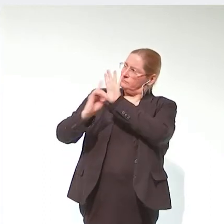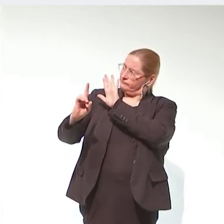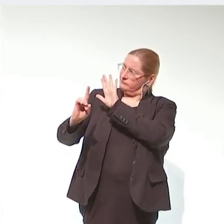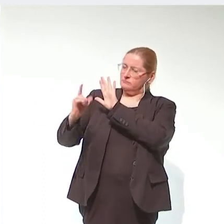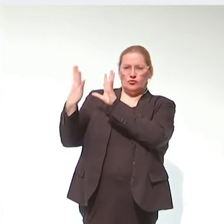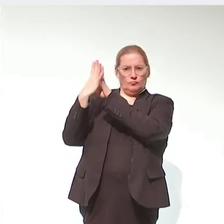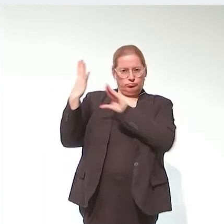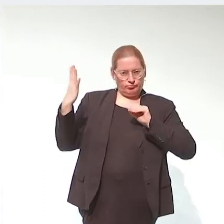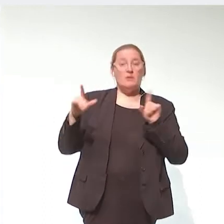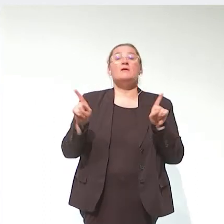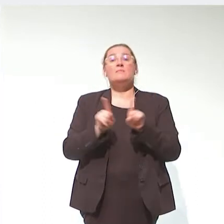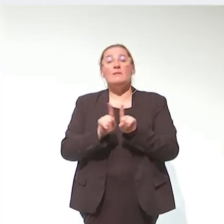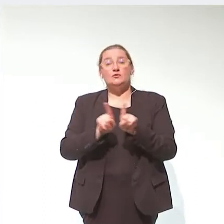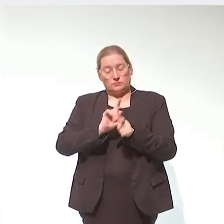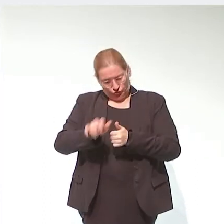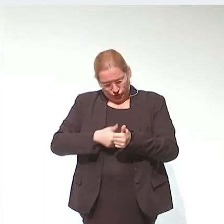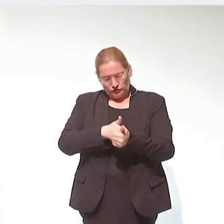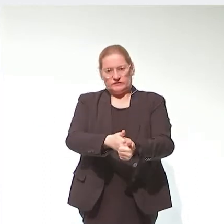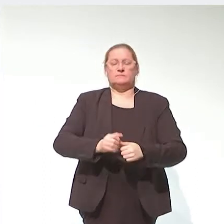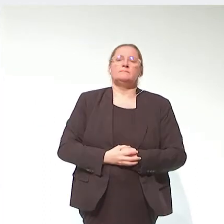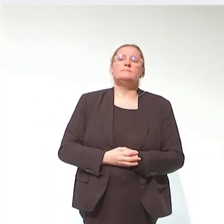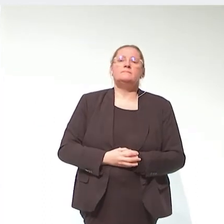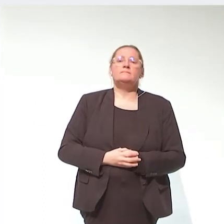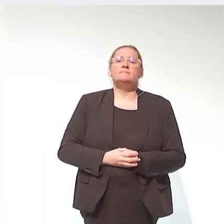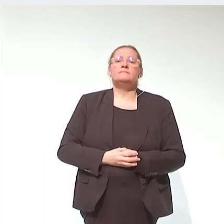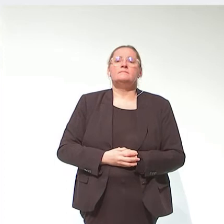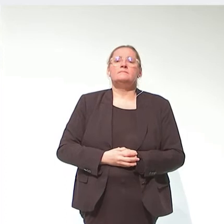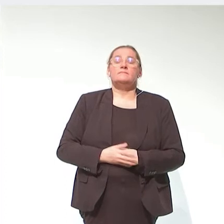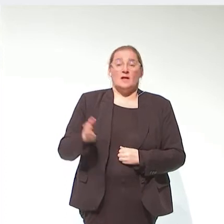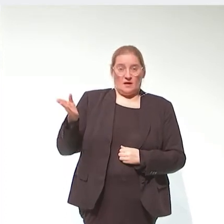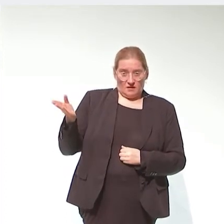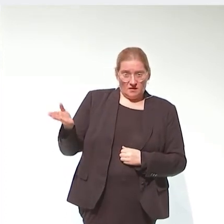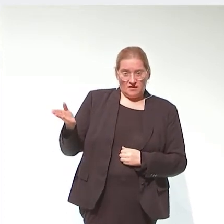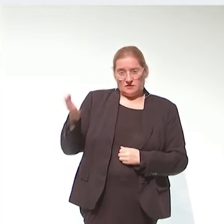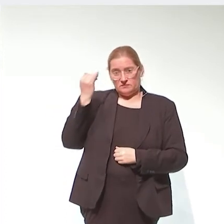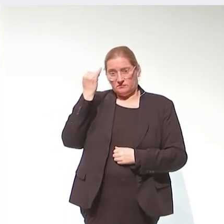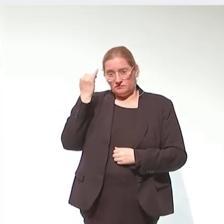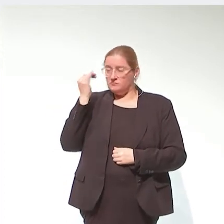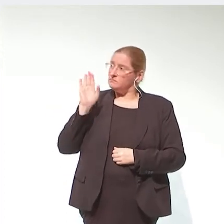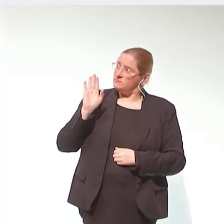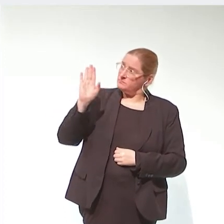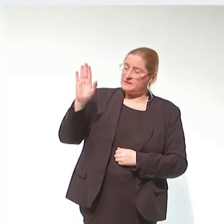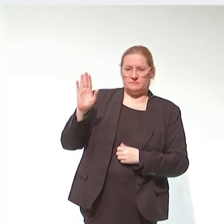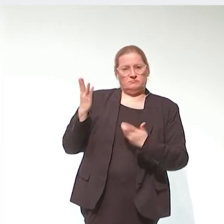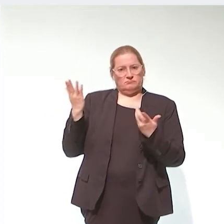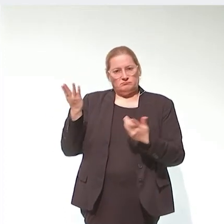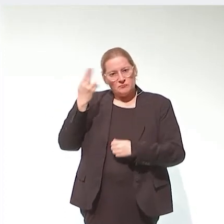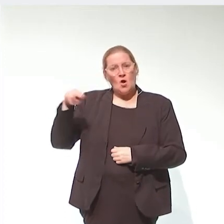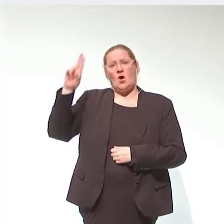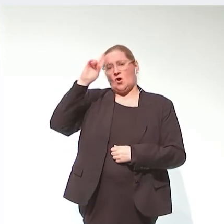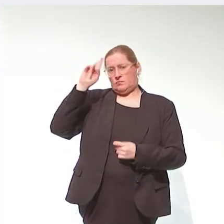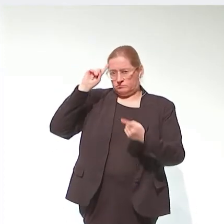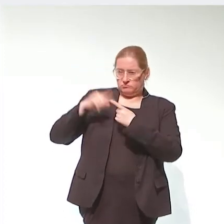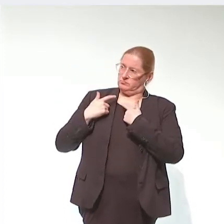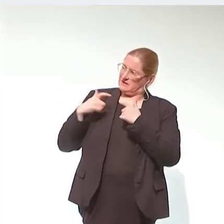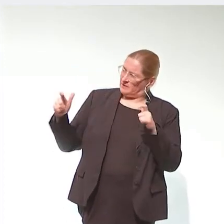EU initiative was mentioned within the Disability Platform earlier. This is something which Malta is participating in through this hub group, which was set up in